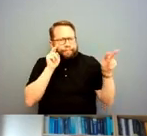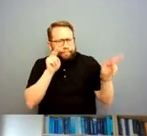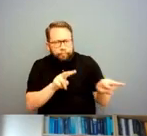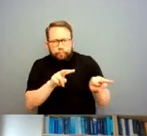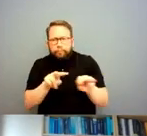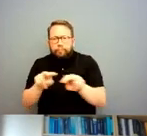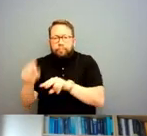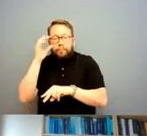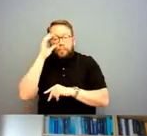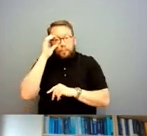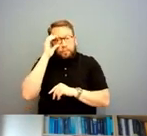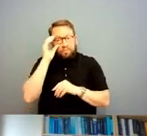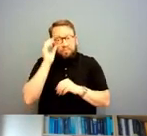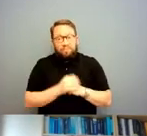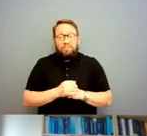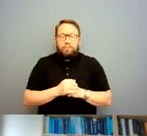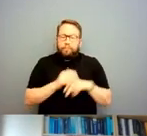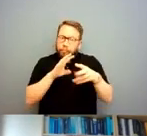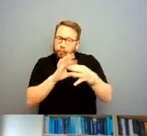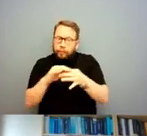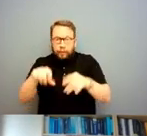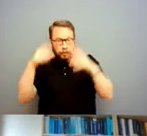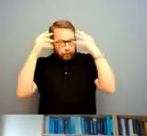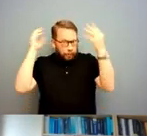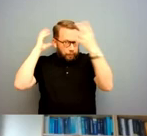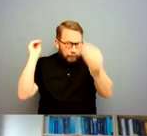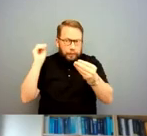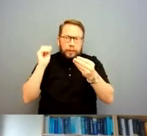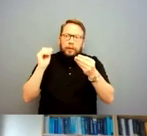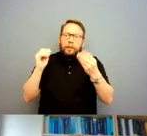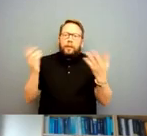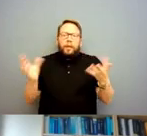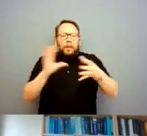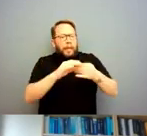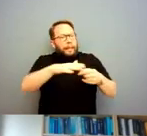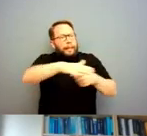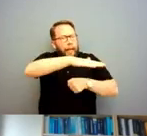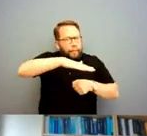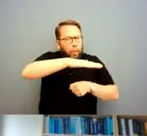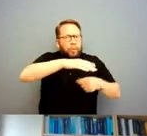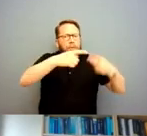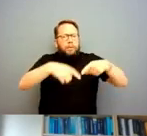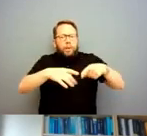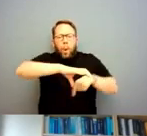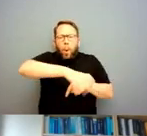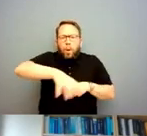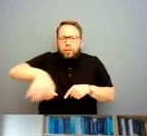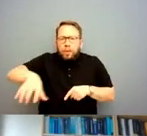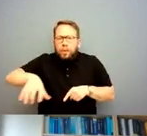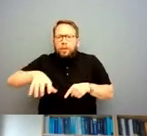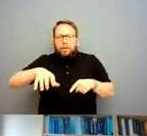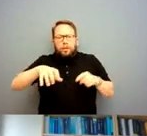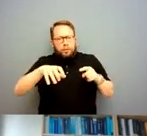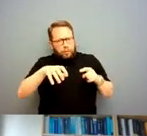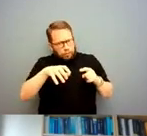monitoring mechanisms. For instance, in New Zealand, you have an indigenous